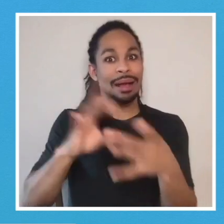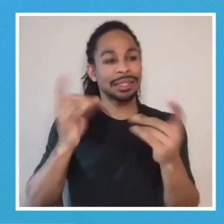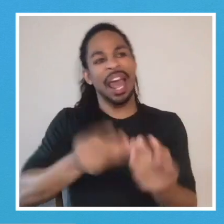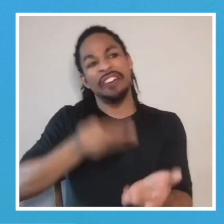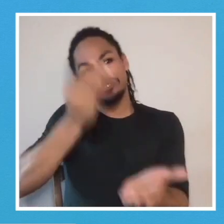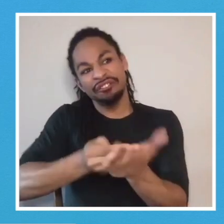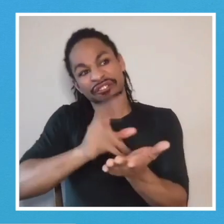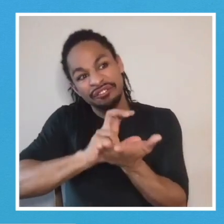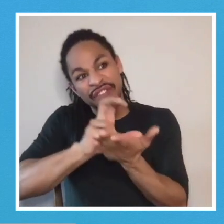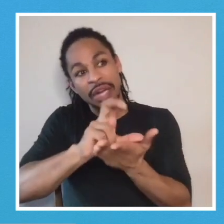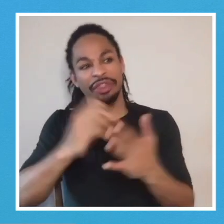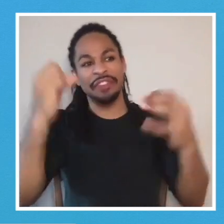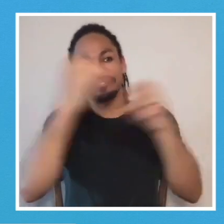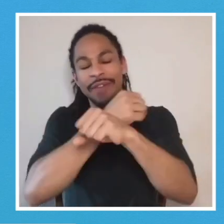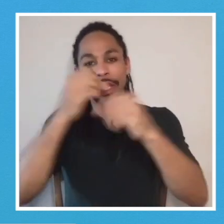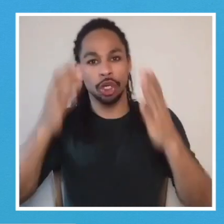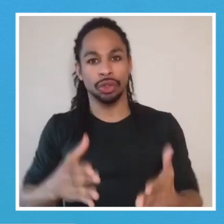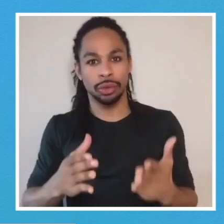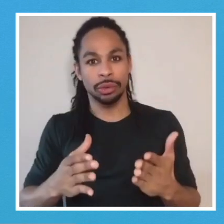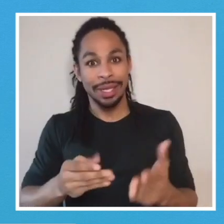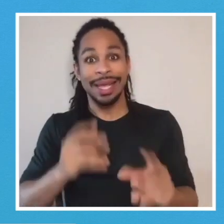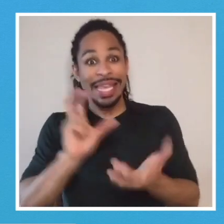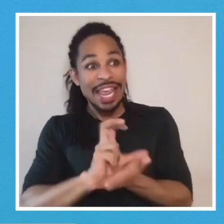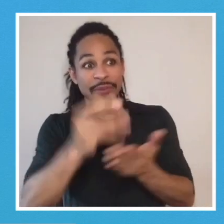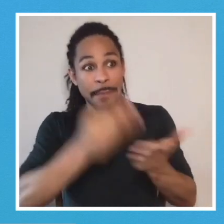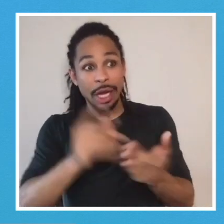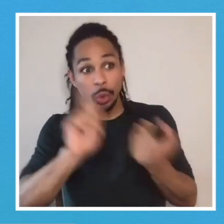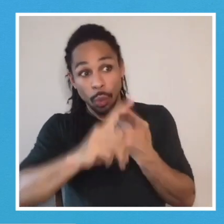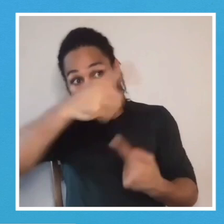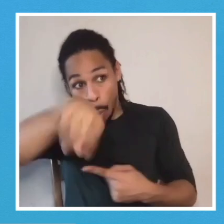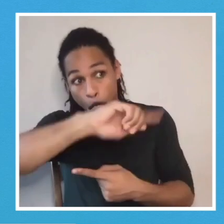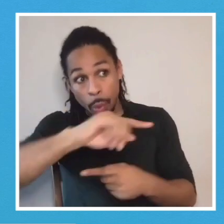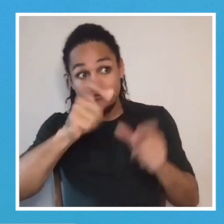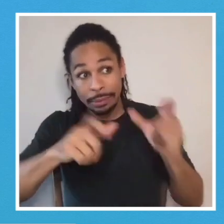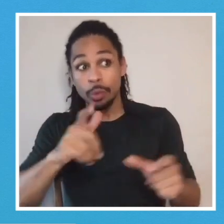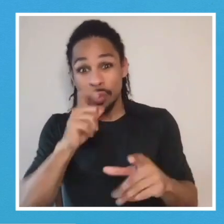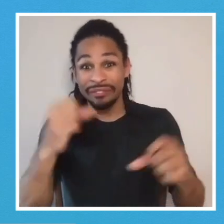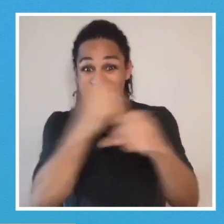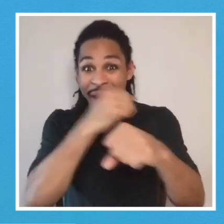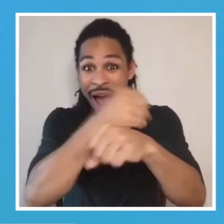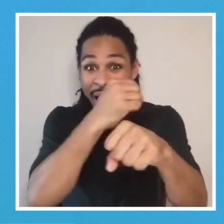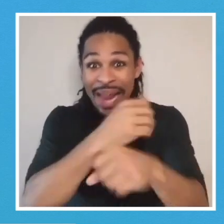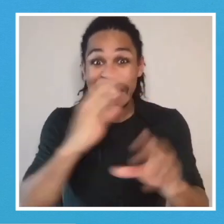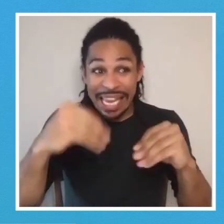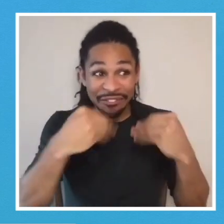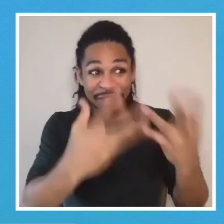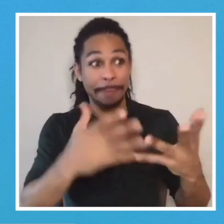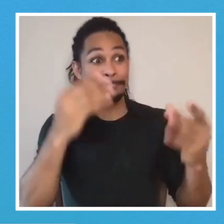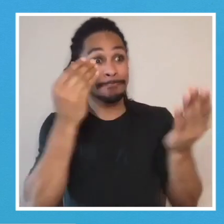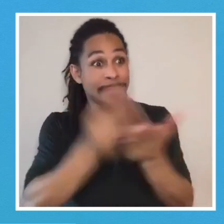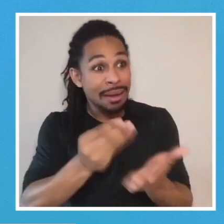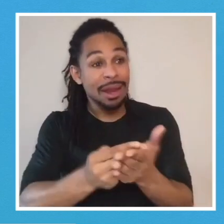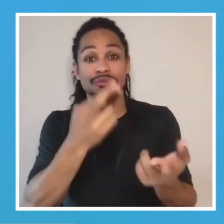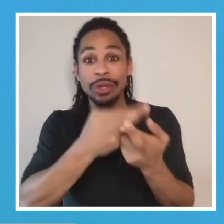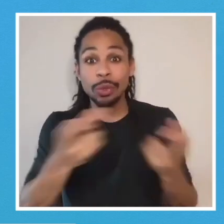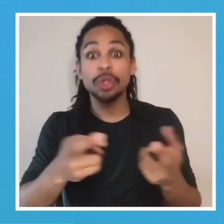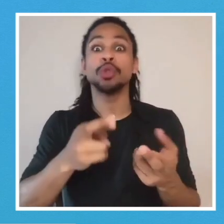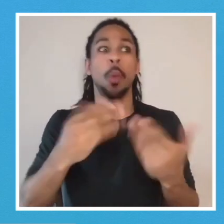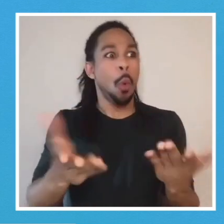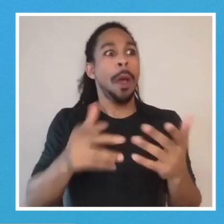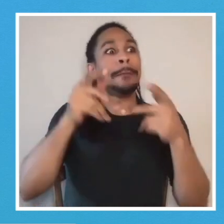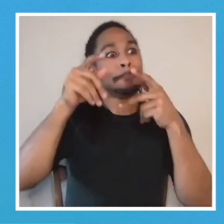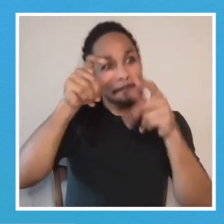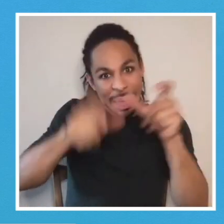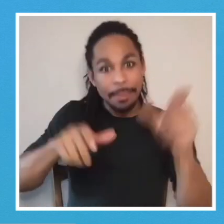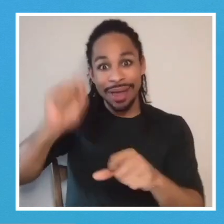front lines, and let them tell their stories, and give them money and give them the resources so the people can hear them, and then we'll make